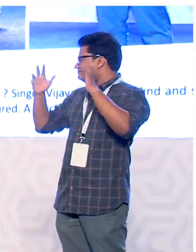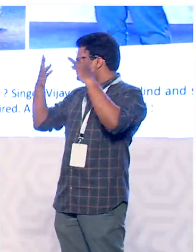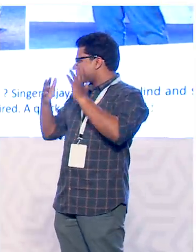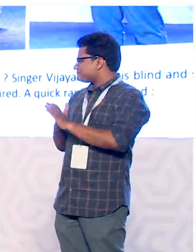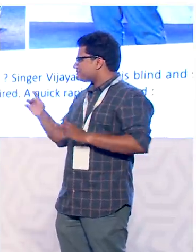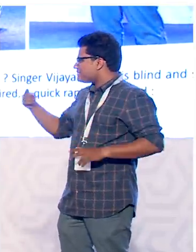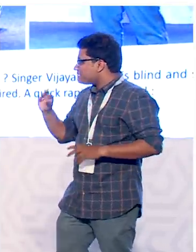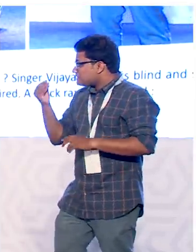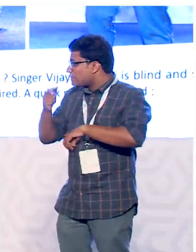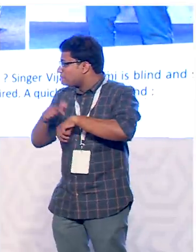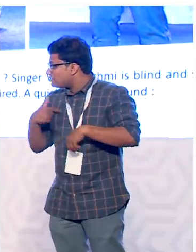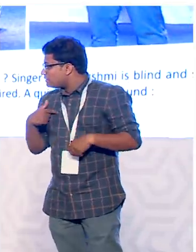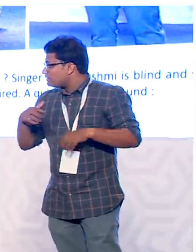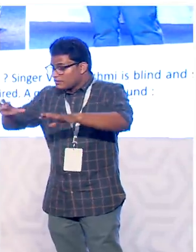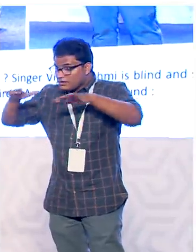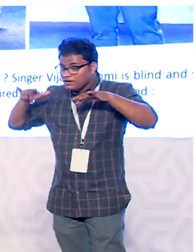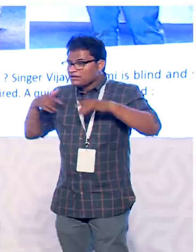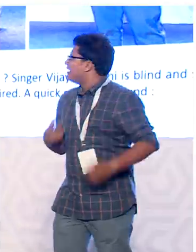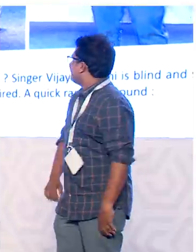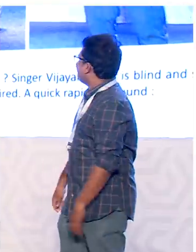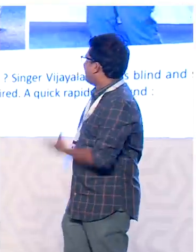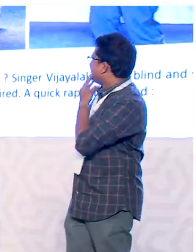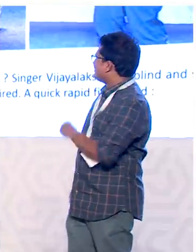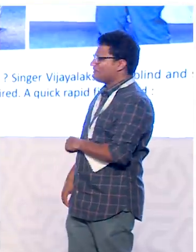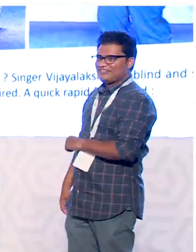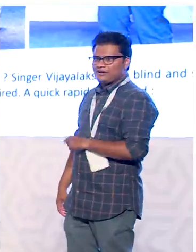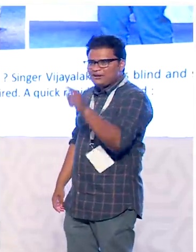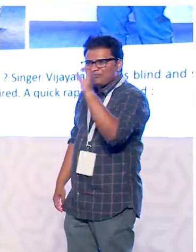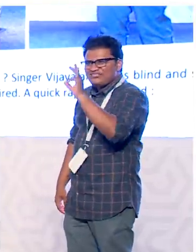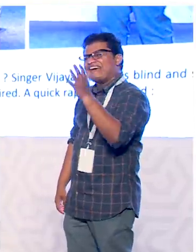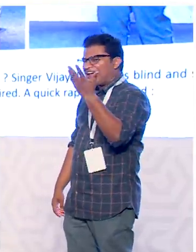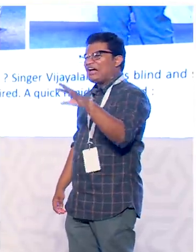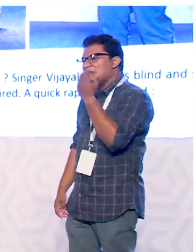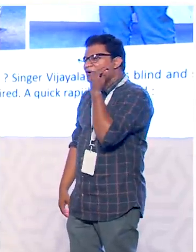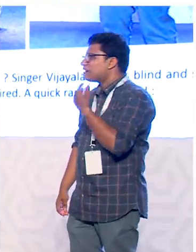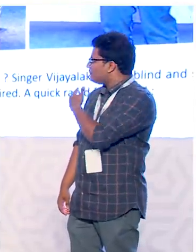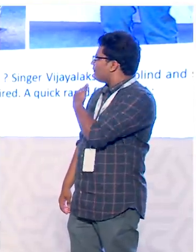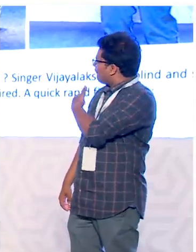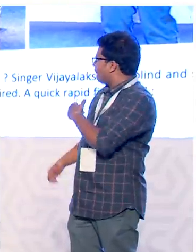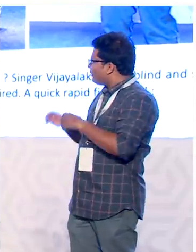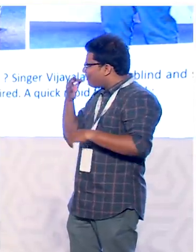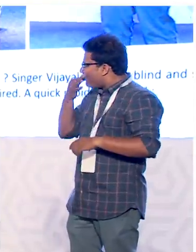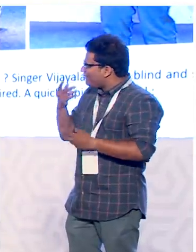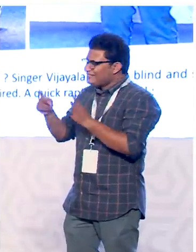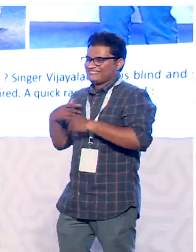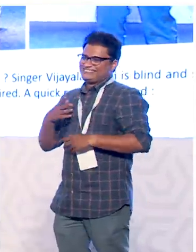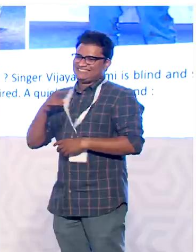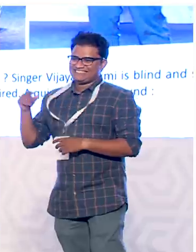Sometimes the audience is better than the movie. So, Maniratnam or music?